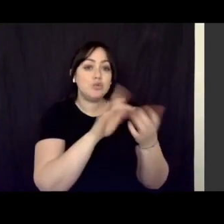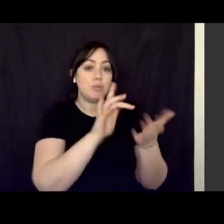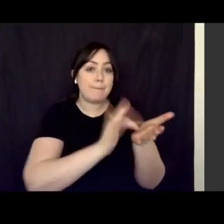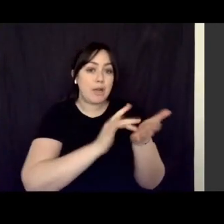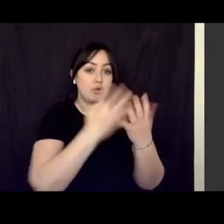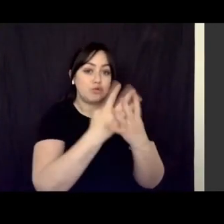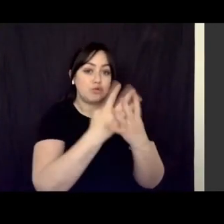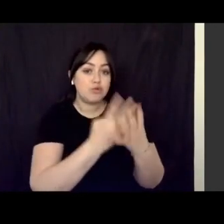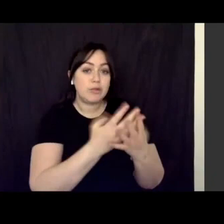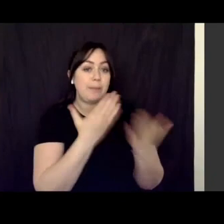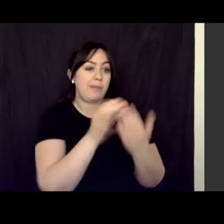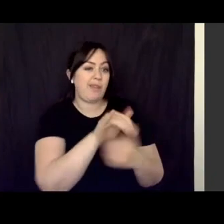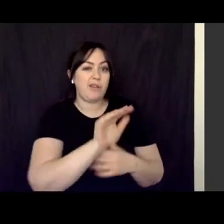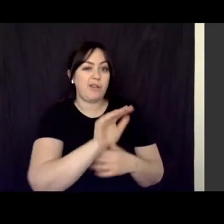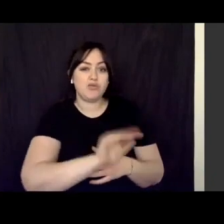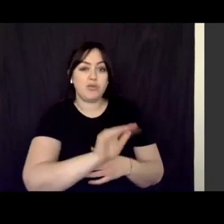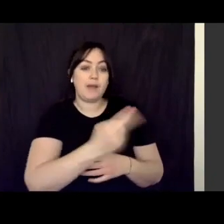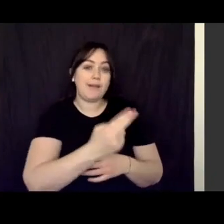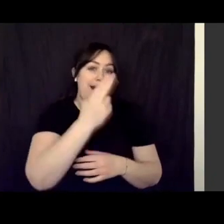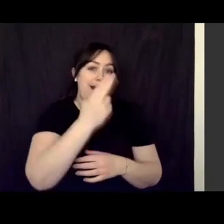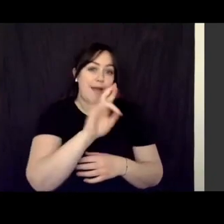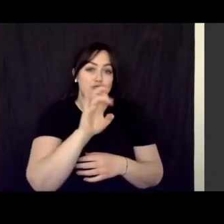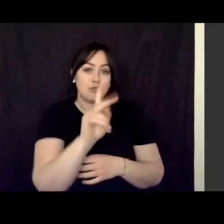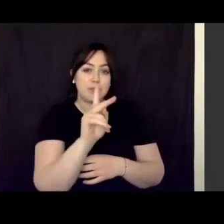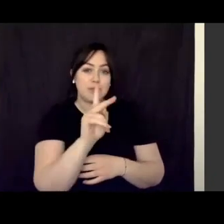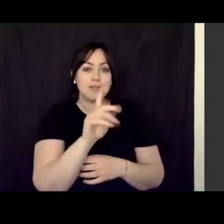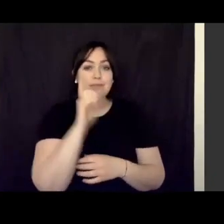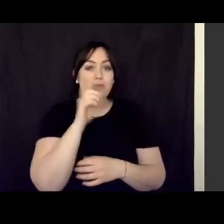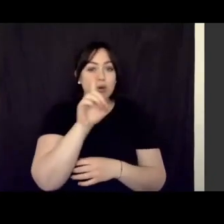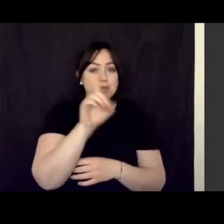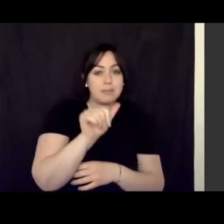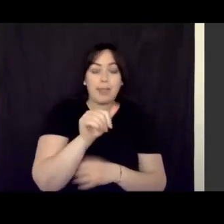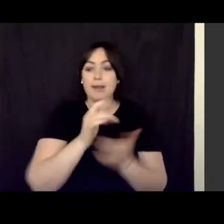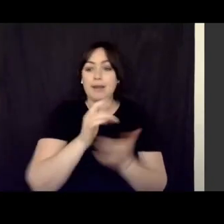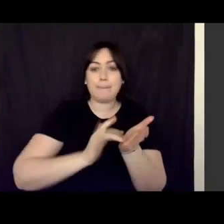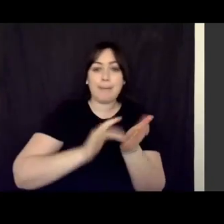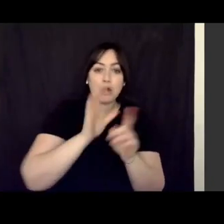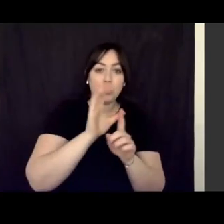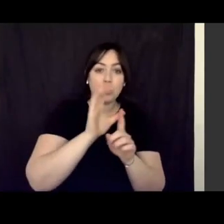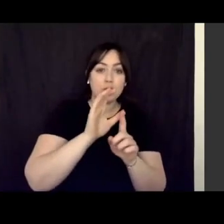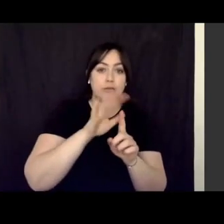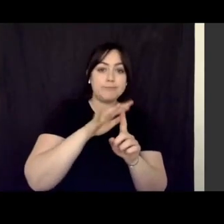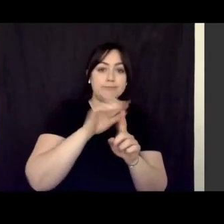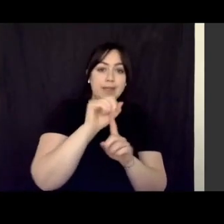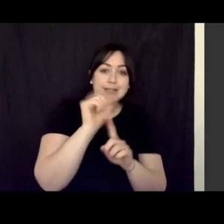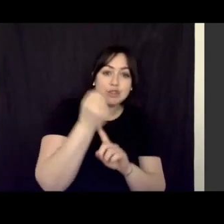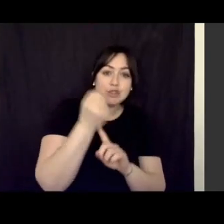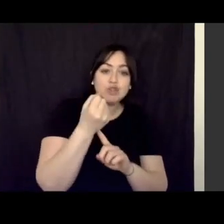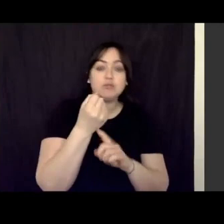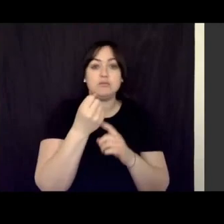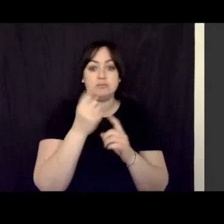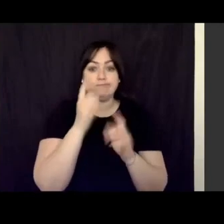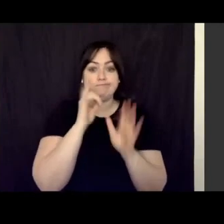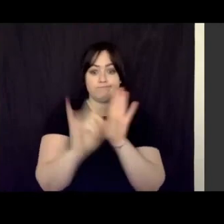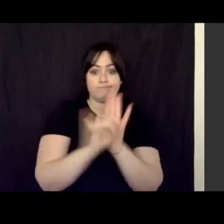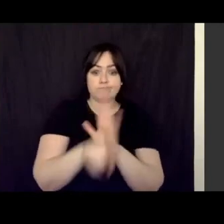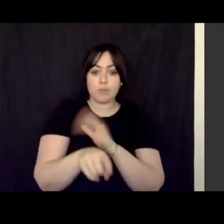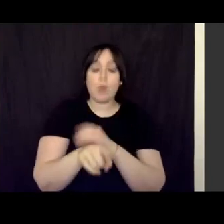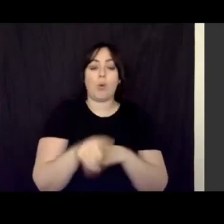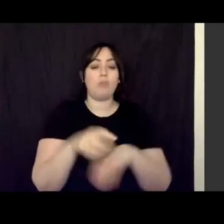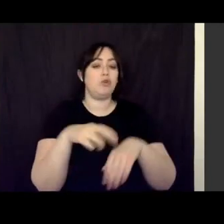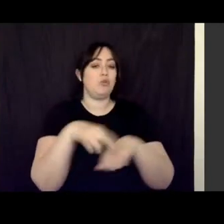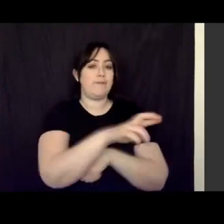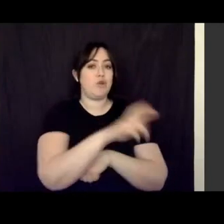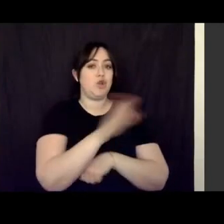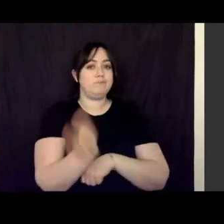medical condition, or maybe this child is at a high risk of having a disability, and then referring them to get that